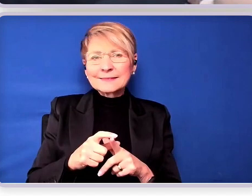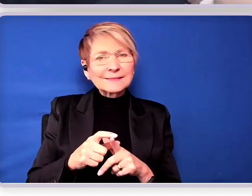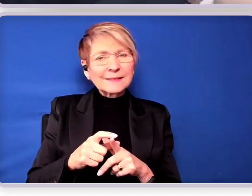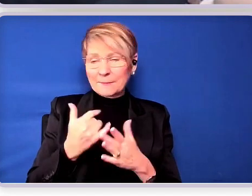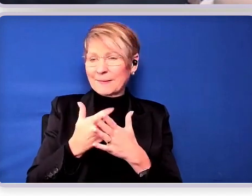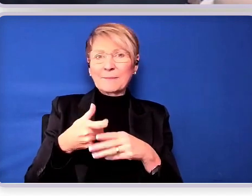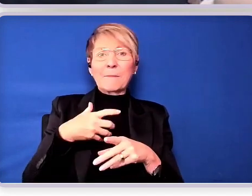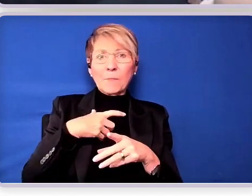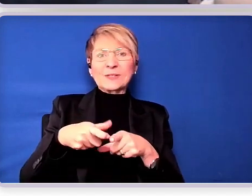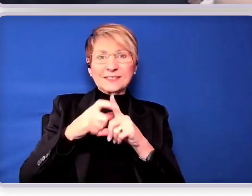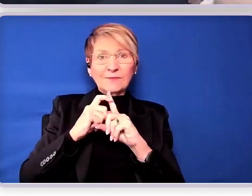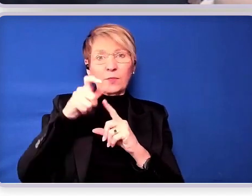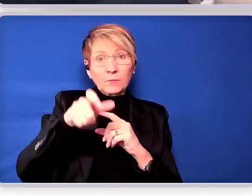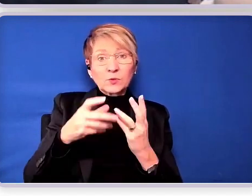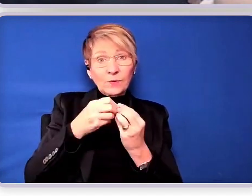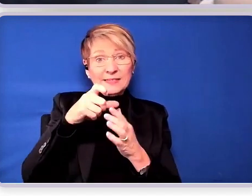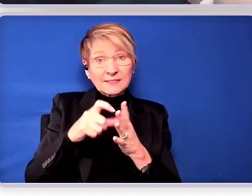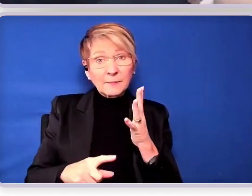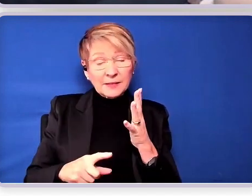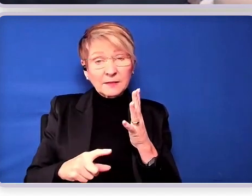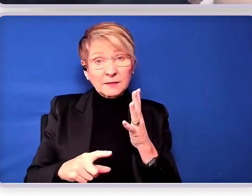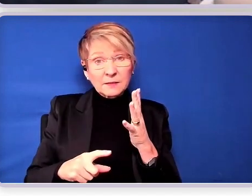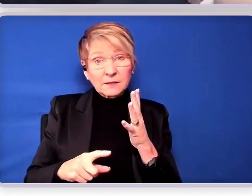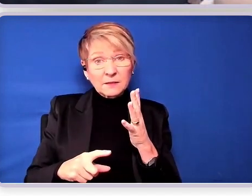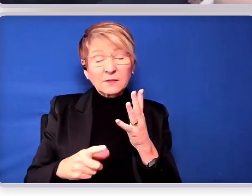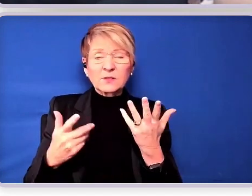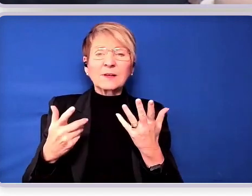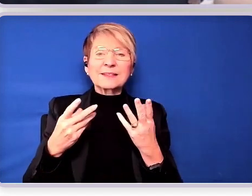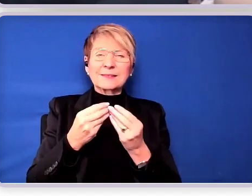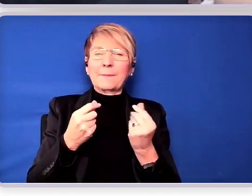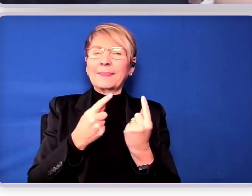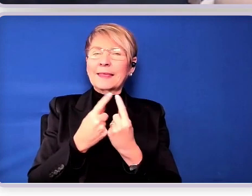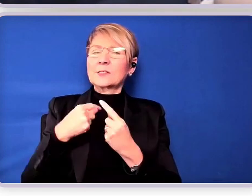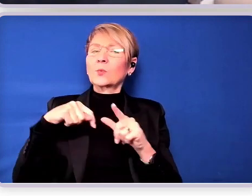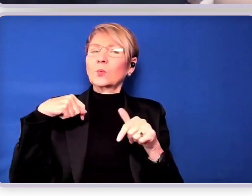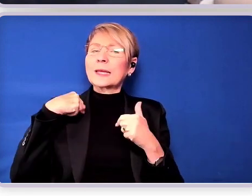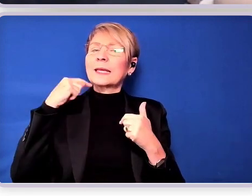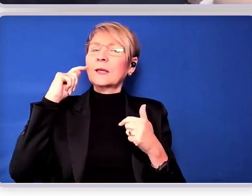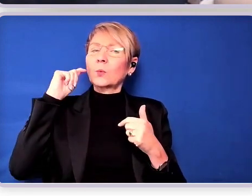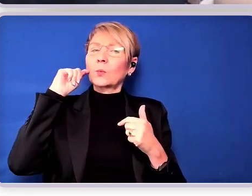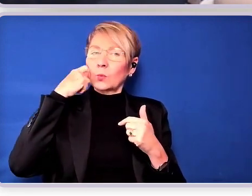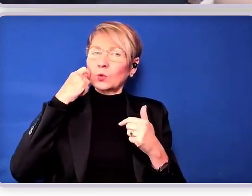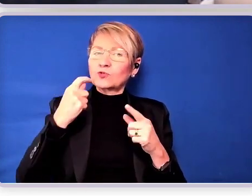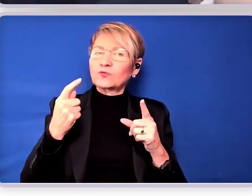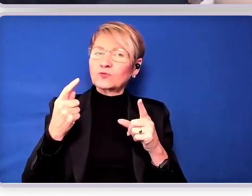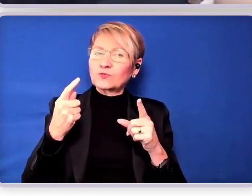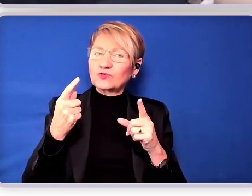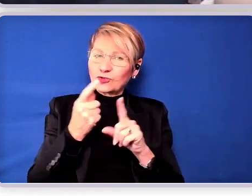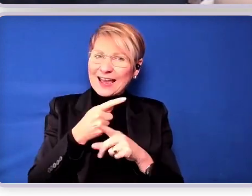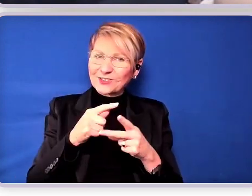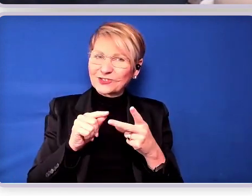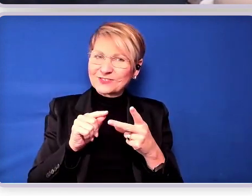disability. So there are some things that we would change about it to make it more, to make